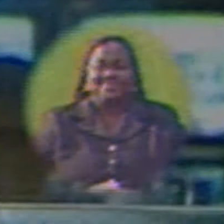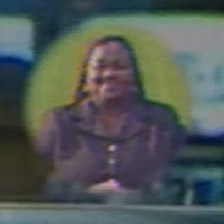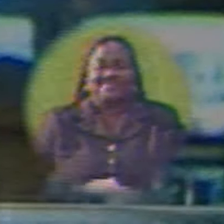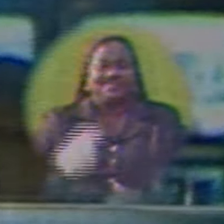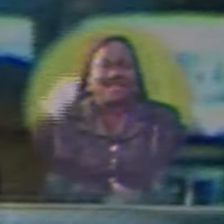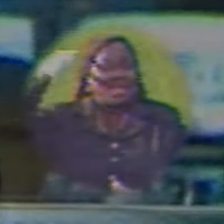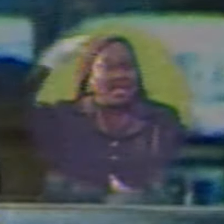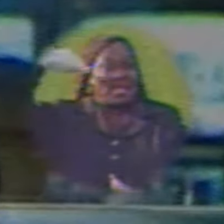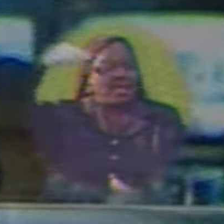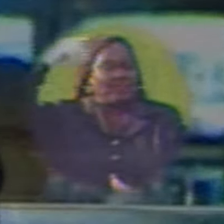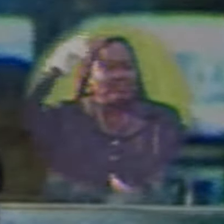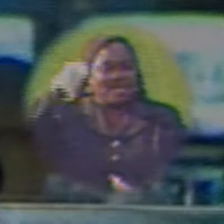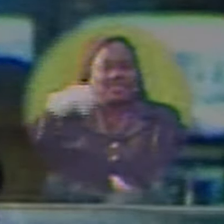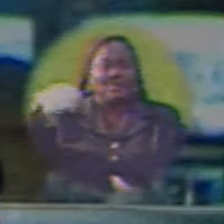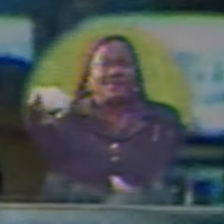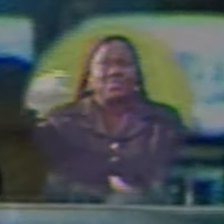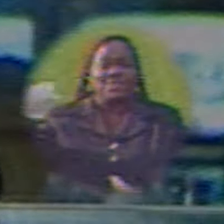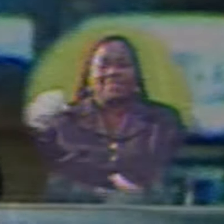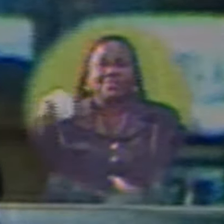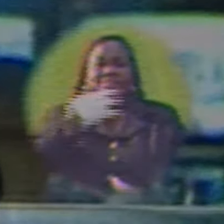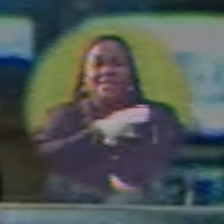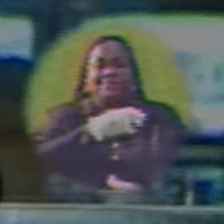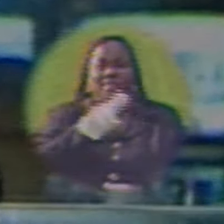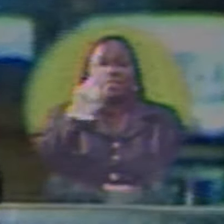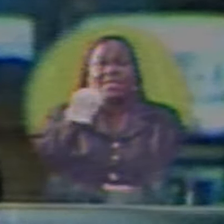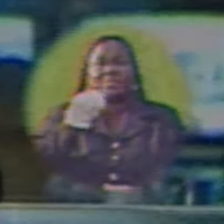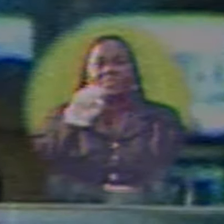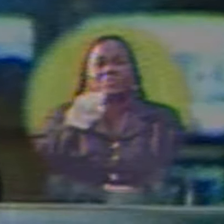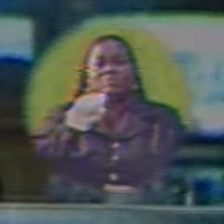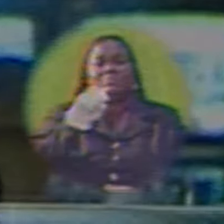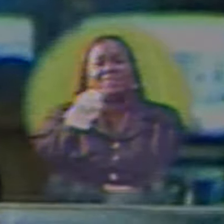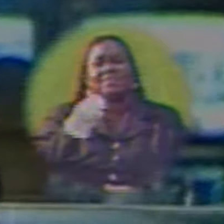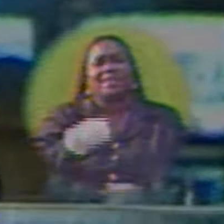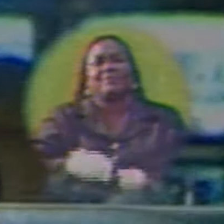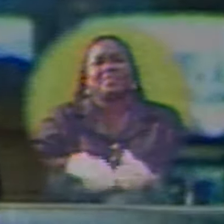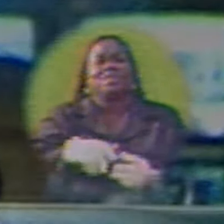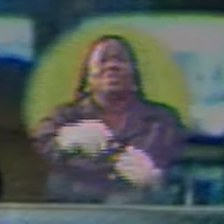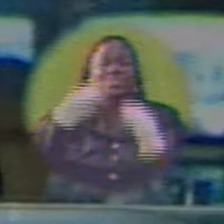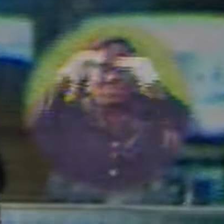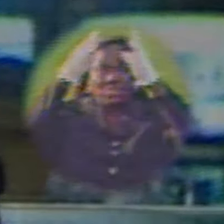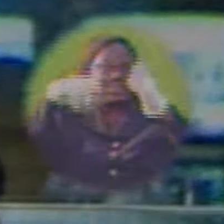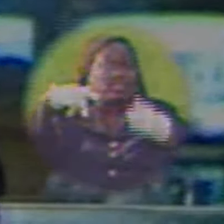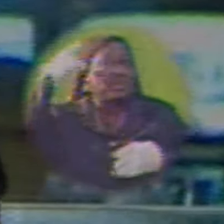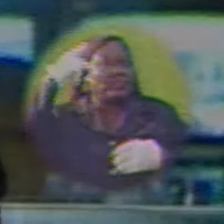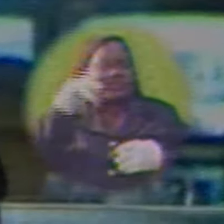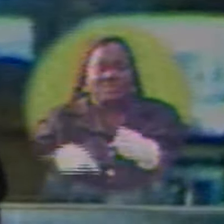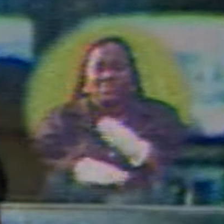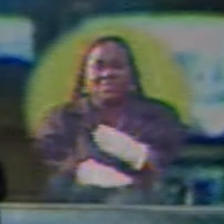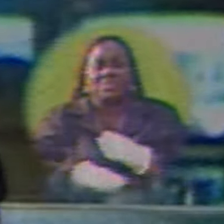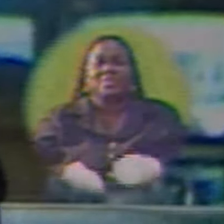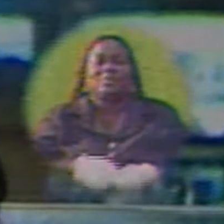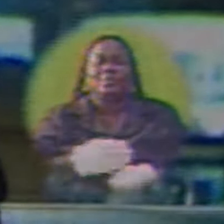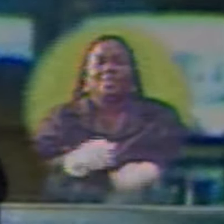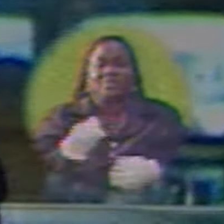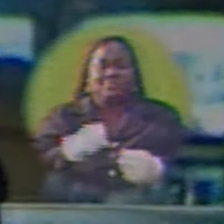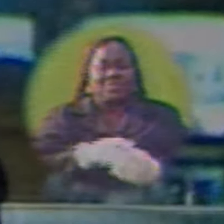Government officials, staff at the National School Meals Complex, teachers, parents, and children congregated at the Precision